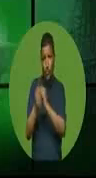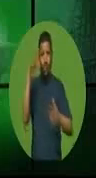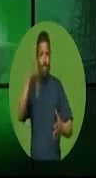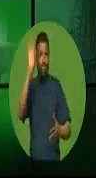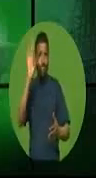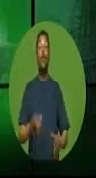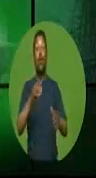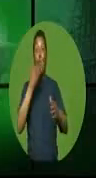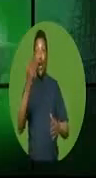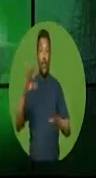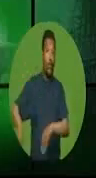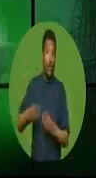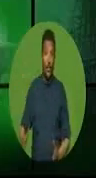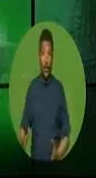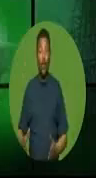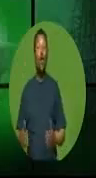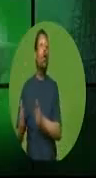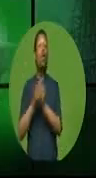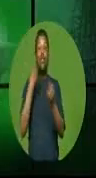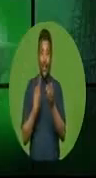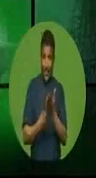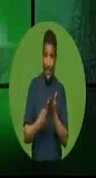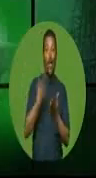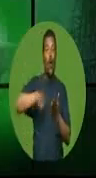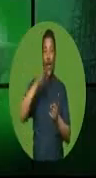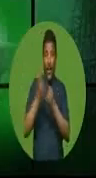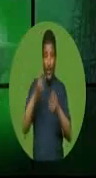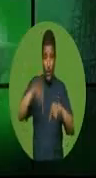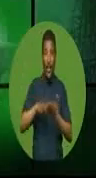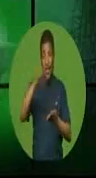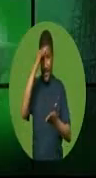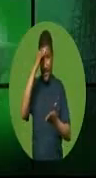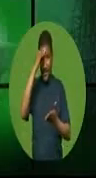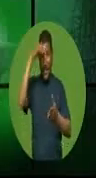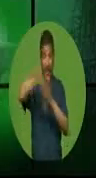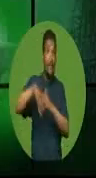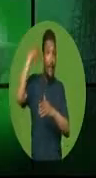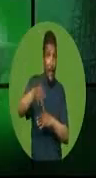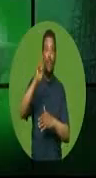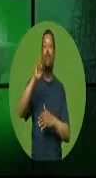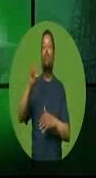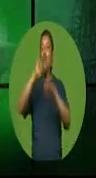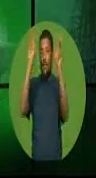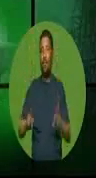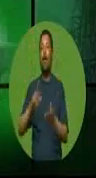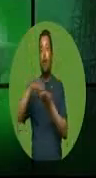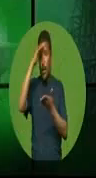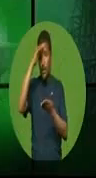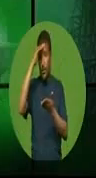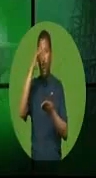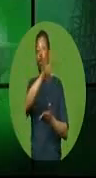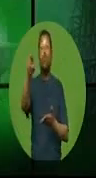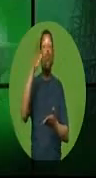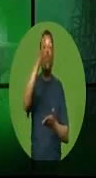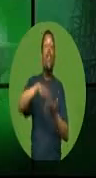earnings. Well, students, with this we end today's lesson. In the next non-plasma lesson, you will learn about